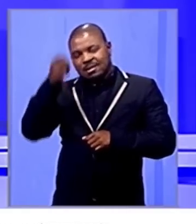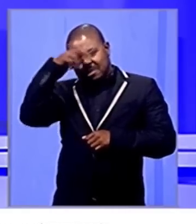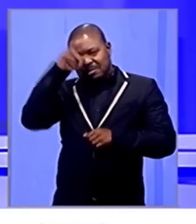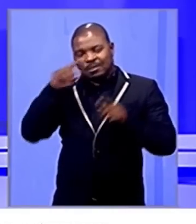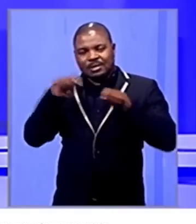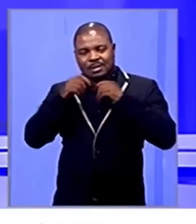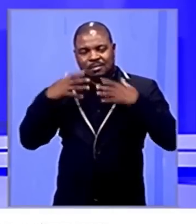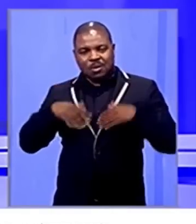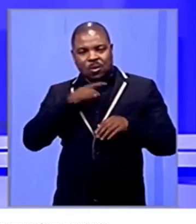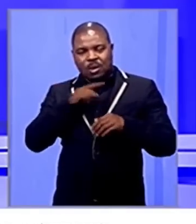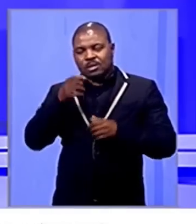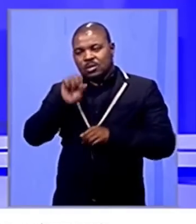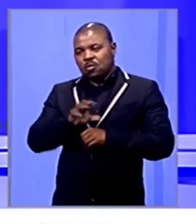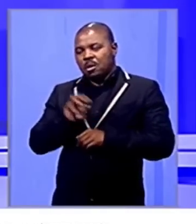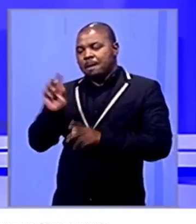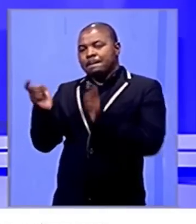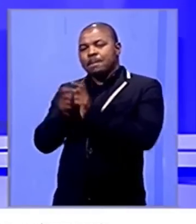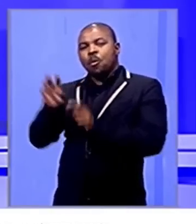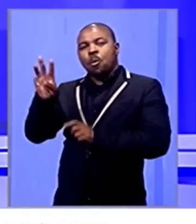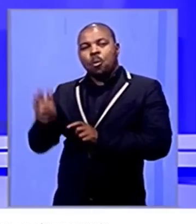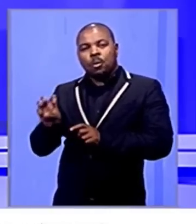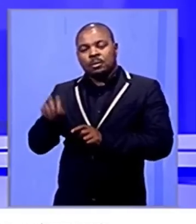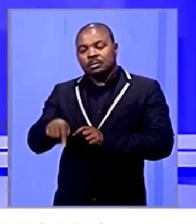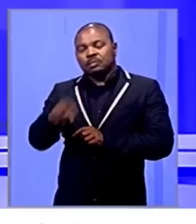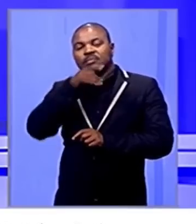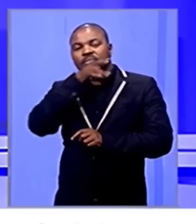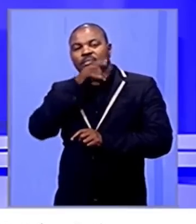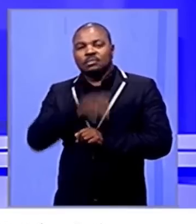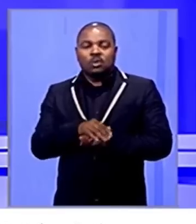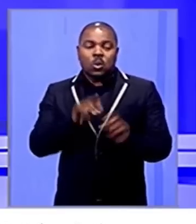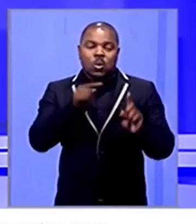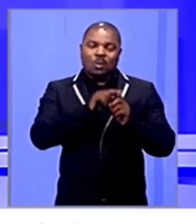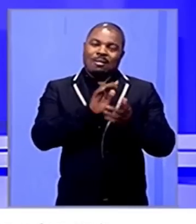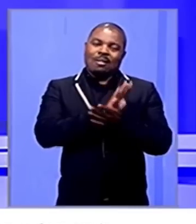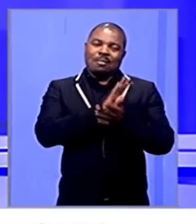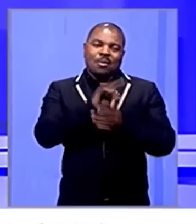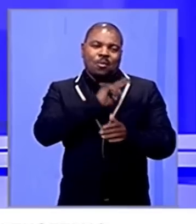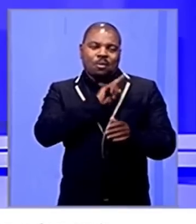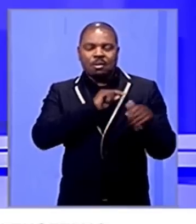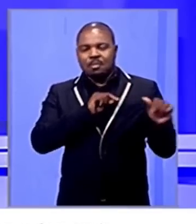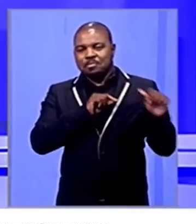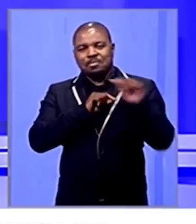a rakana le di-Wales kwa Cardiff ka Lamatlhatso. Ntšhe o itumeletse go boela mo